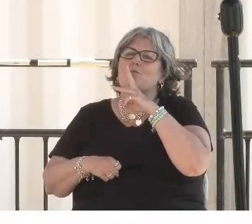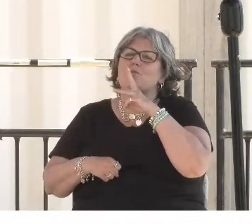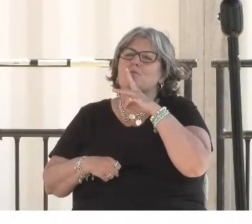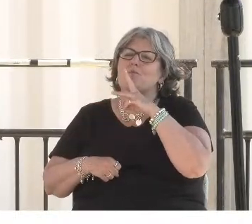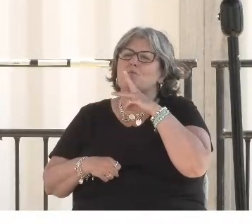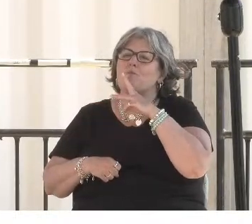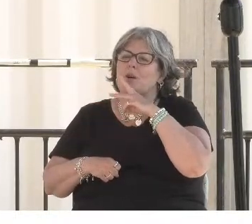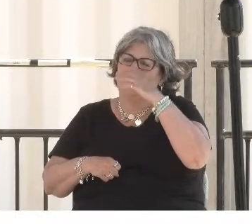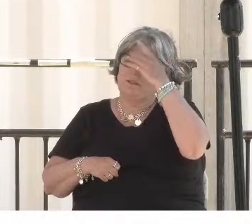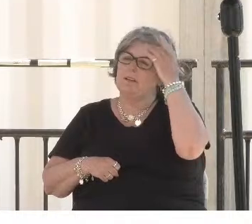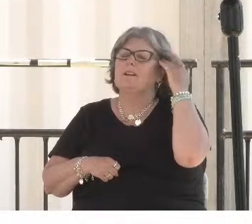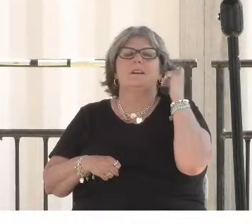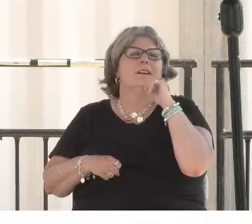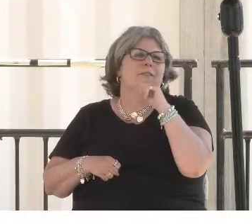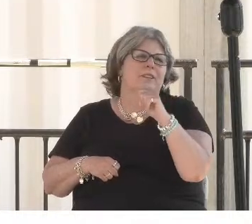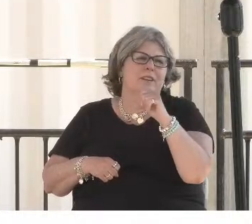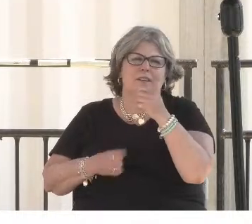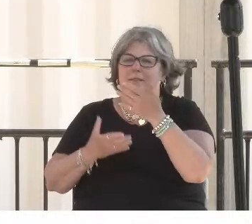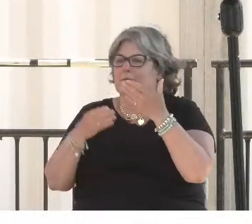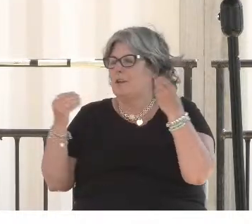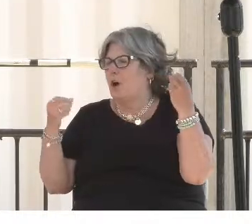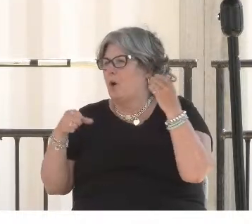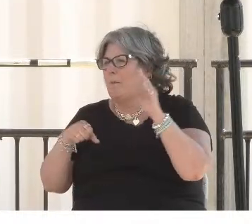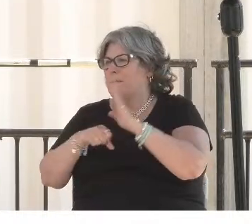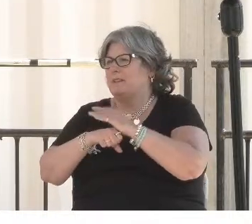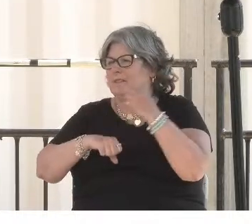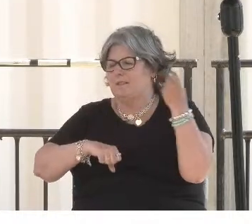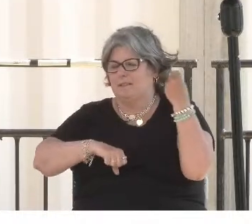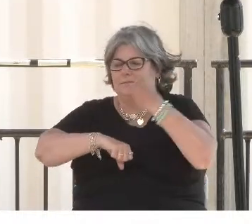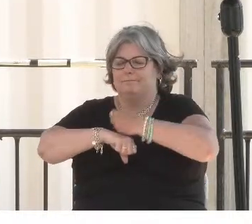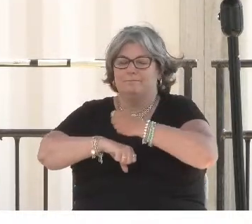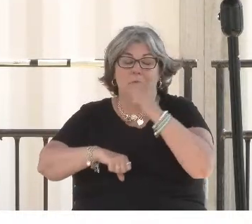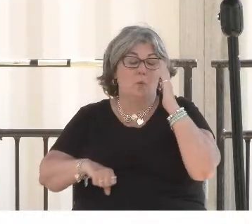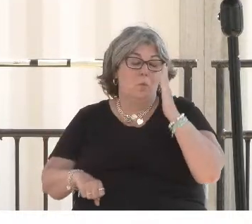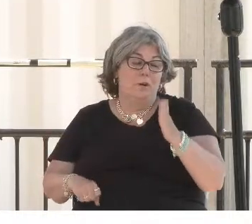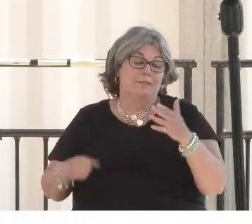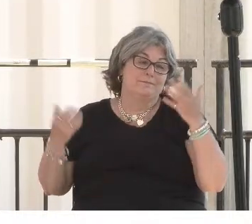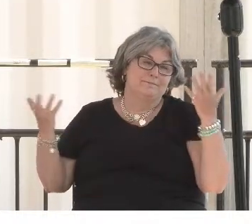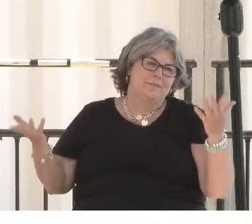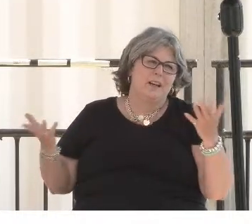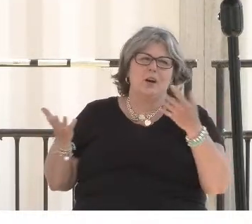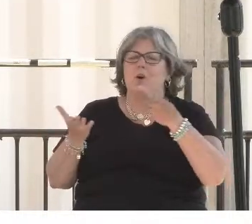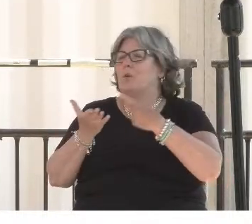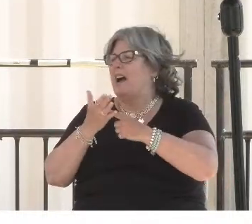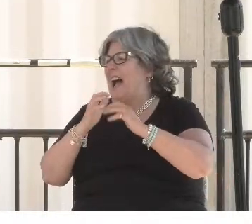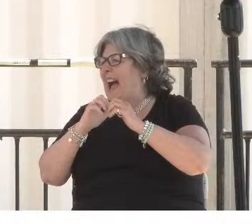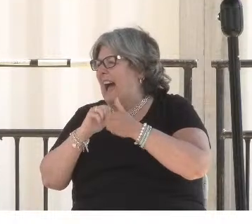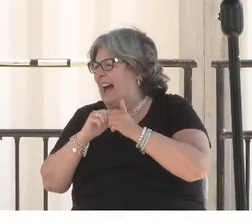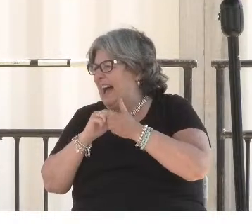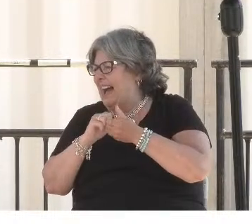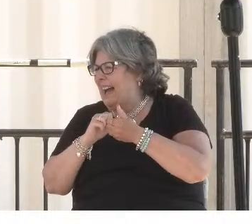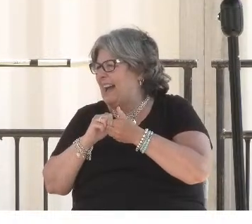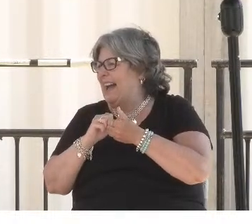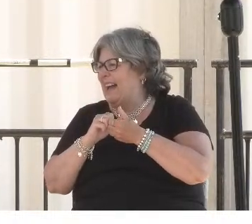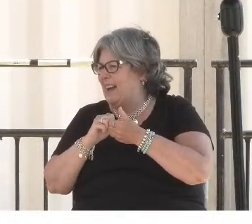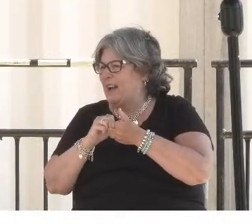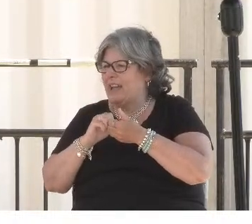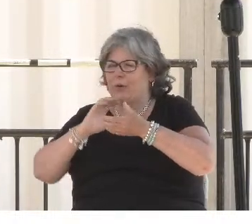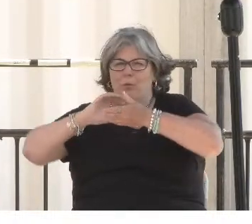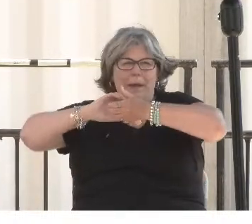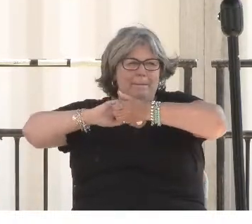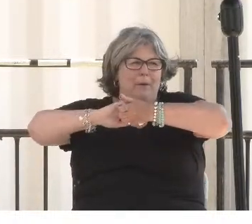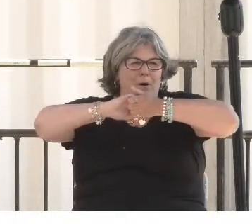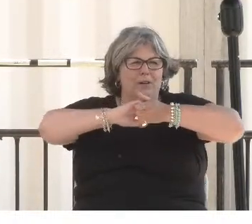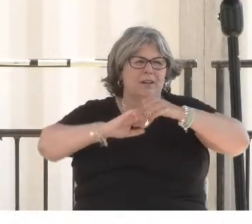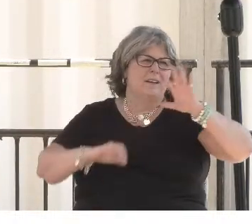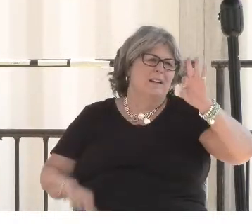crop, which if you don't have a crop, then we're out of business. Forget this whole conversation, right? So we've been talking about how do we have partners like